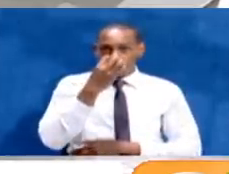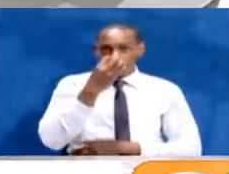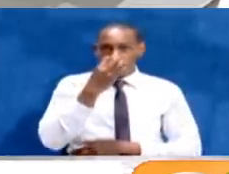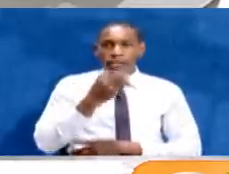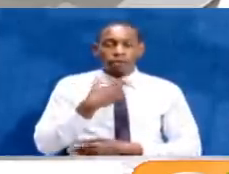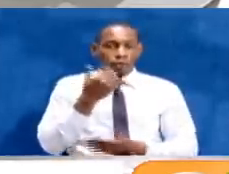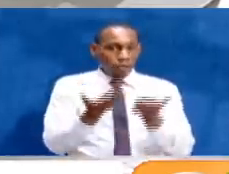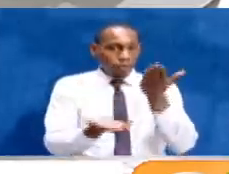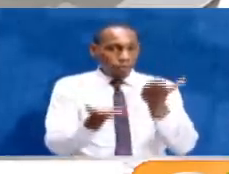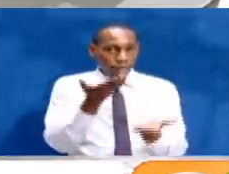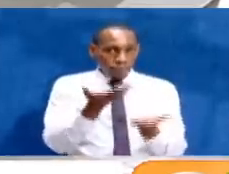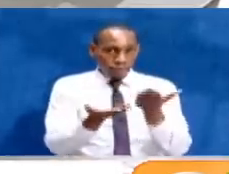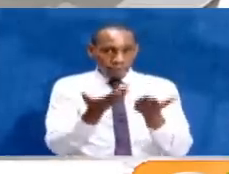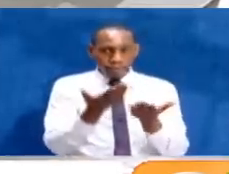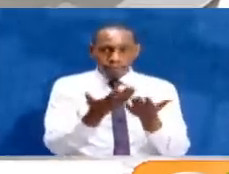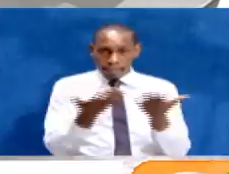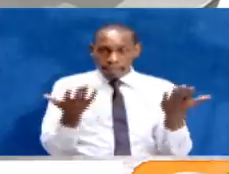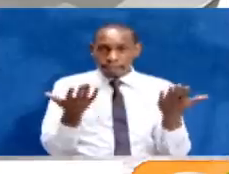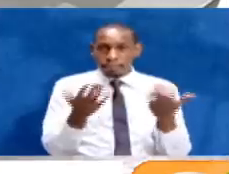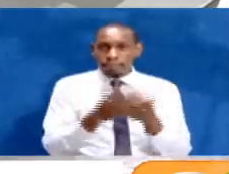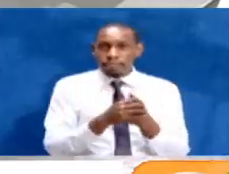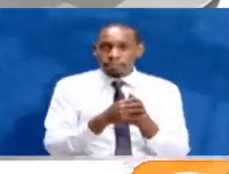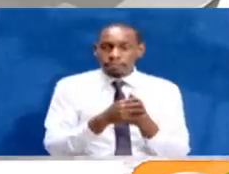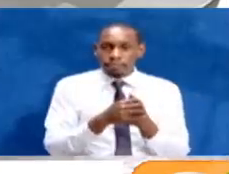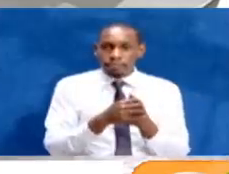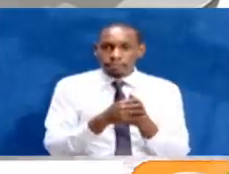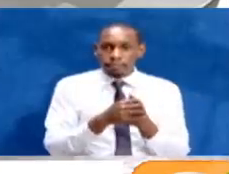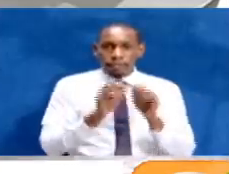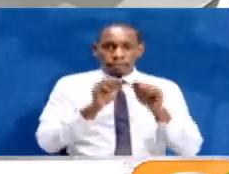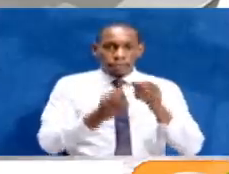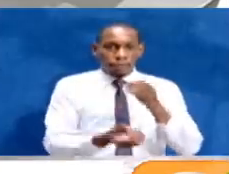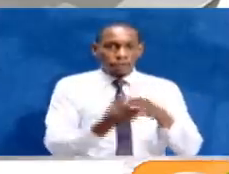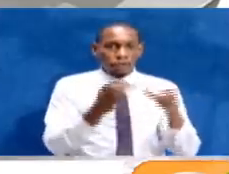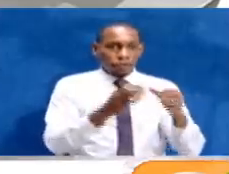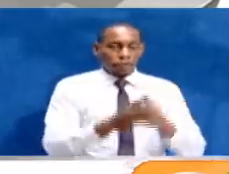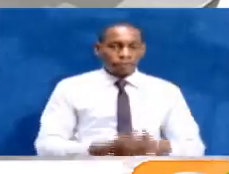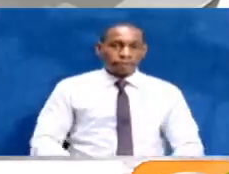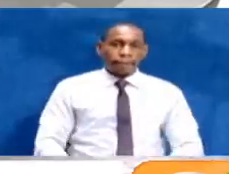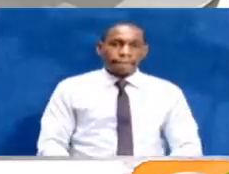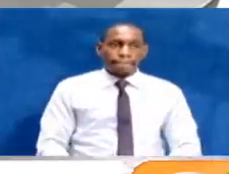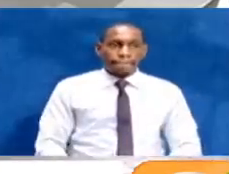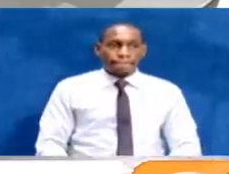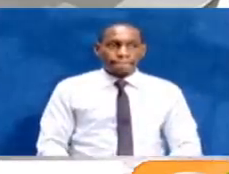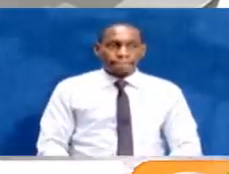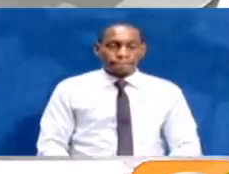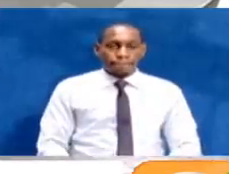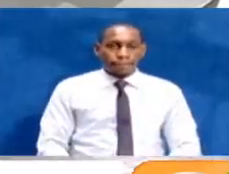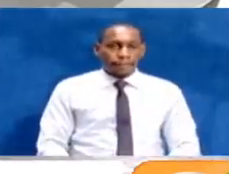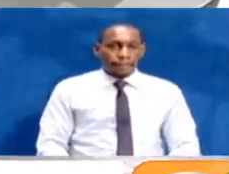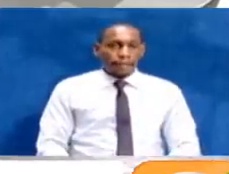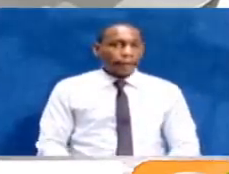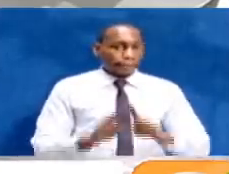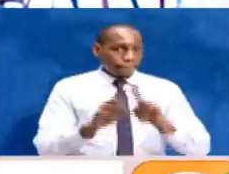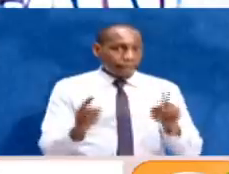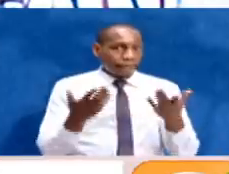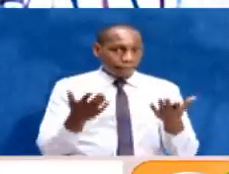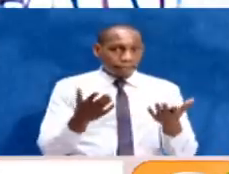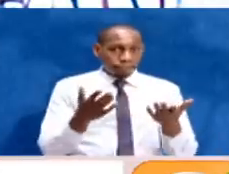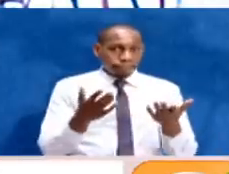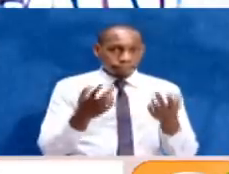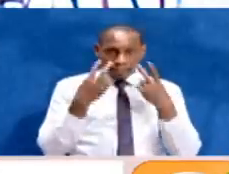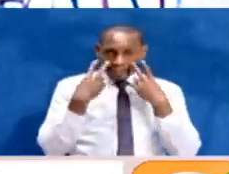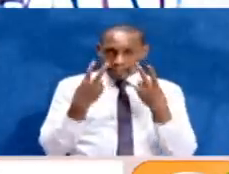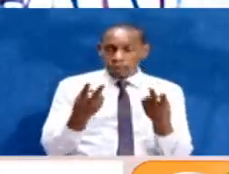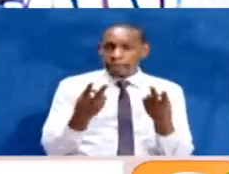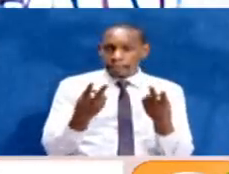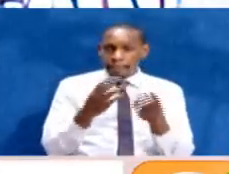trying to play his cards right now, looking at where he can fall. But Francis, it does appear that something,